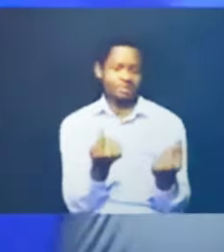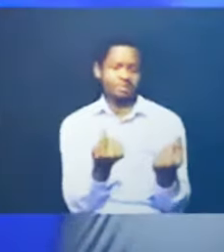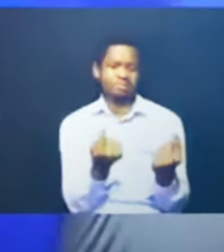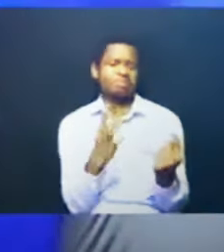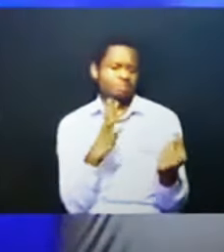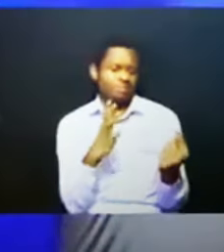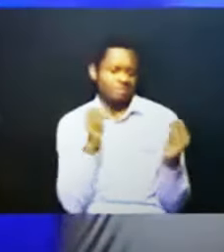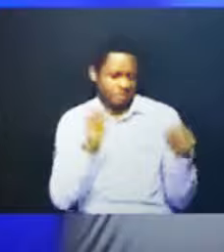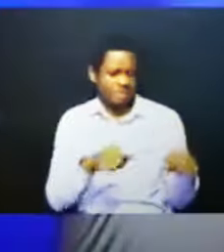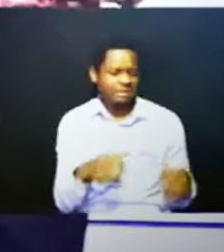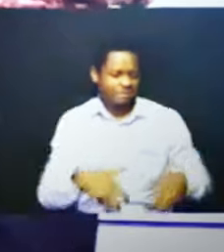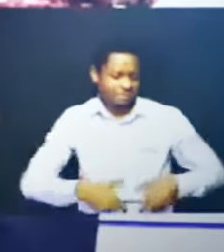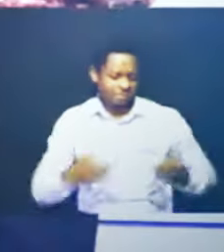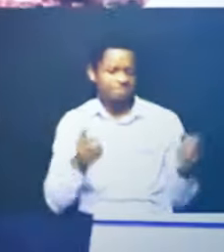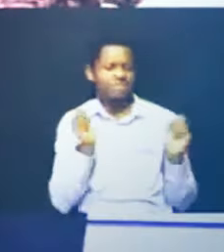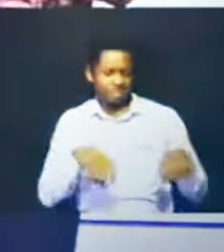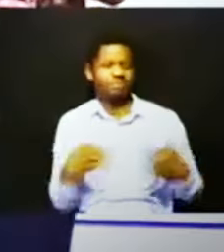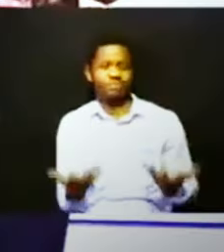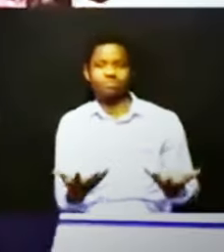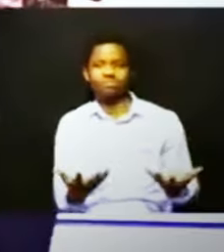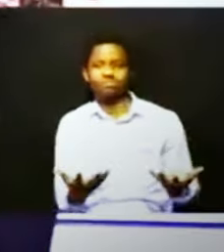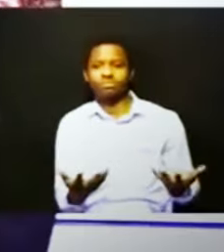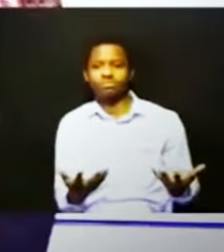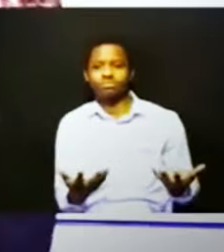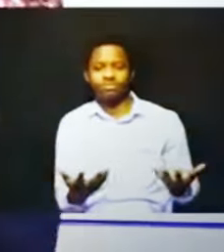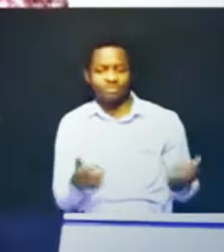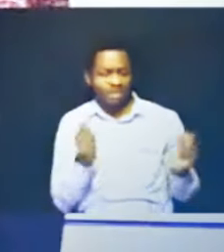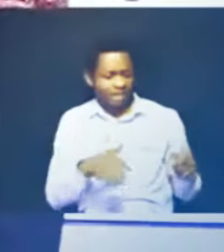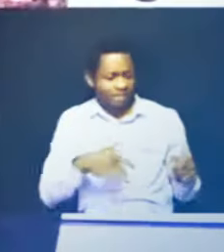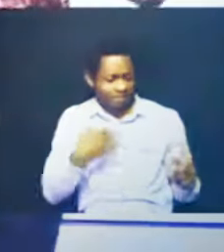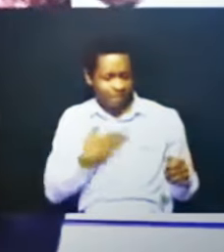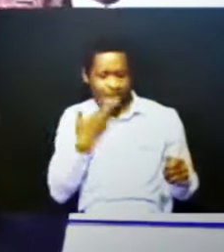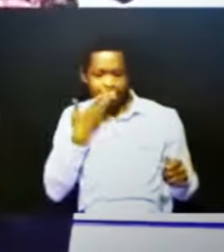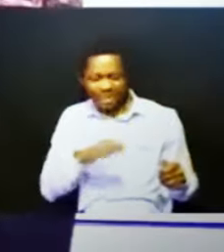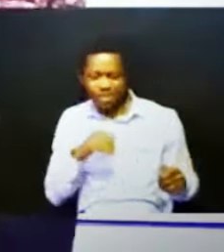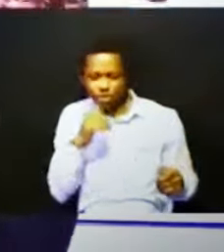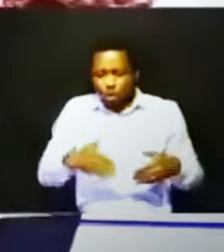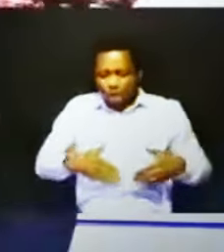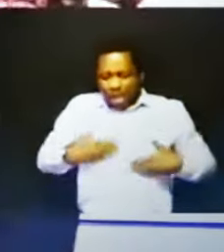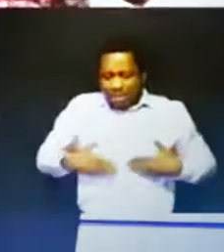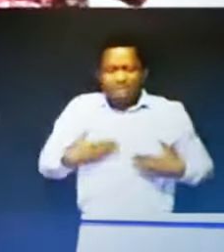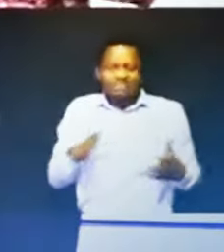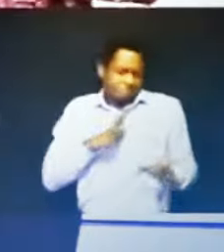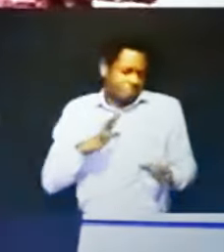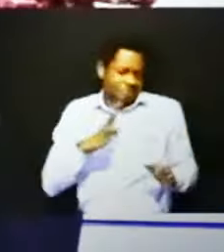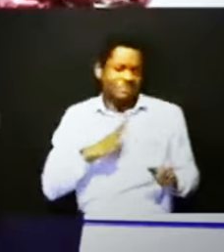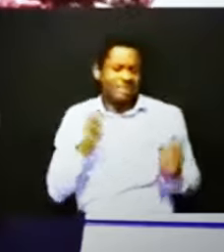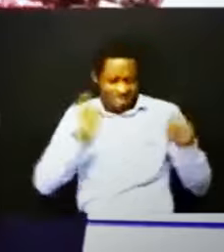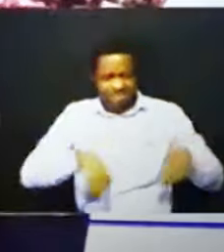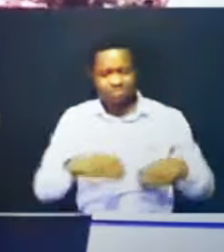Now you can be displeased about anything. But when it